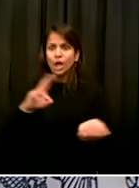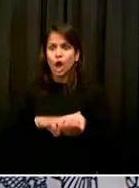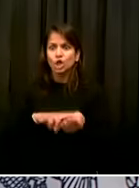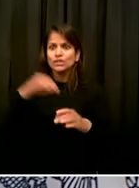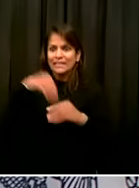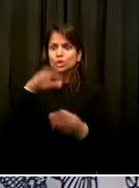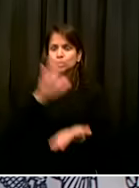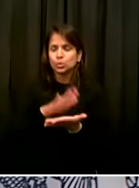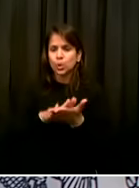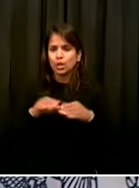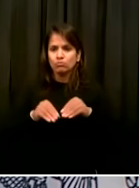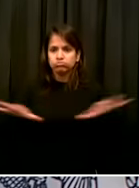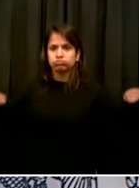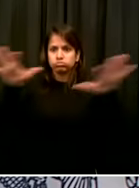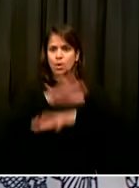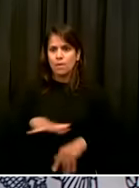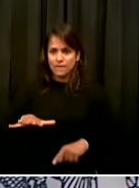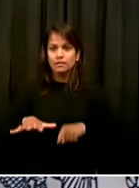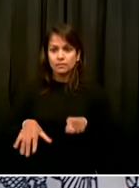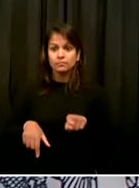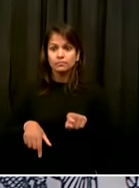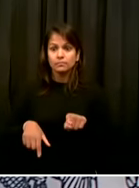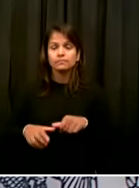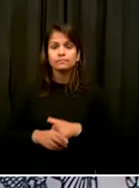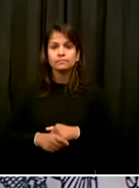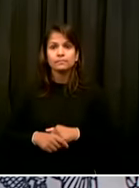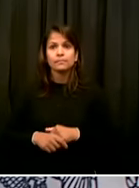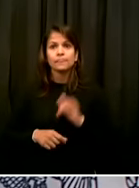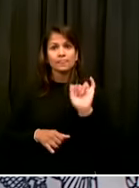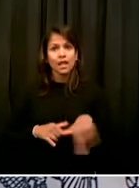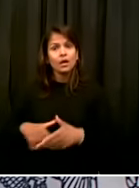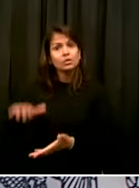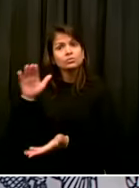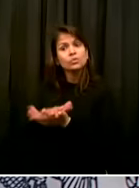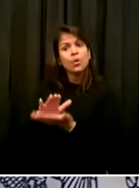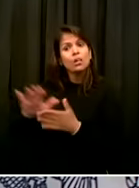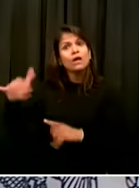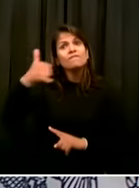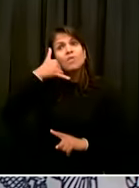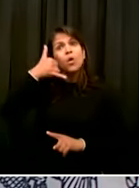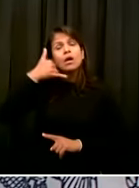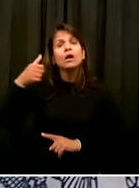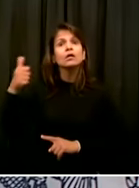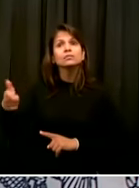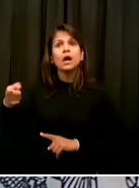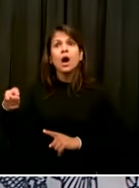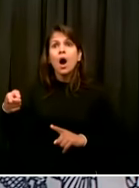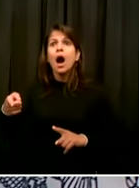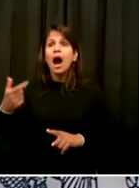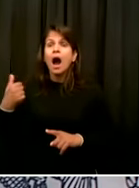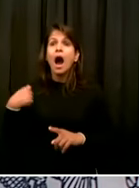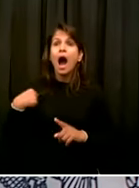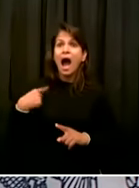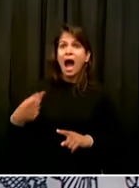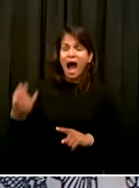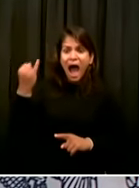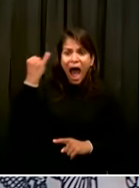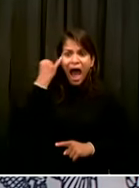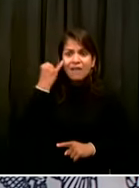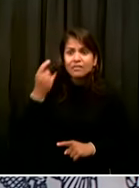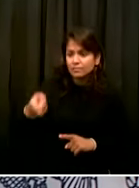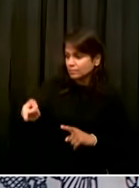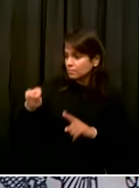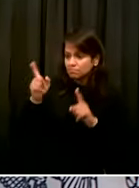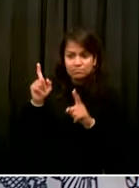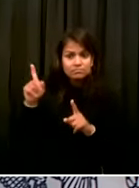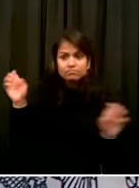that are being laid in before the first day of school. We have the electrostatic cleaning. We've never had that before. That's going to be in every school. There's a